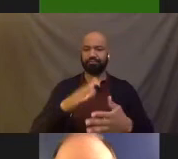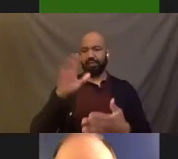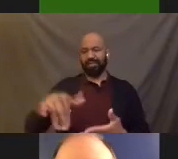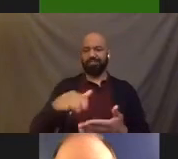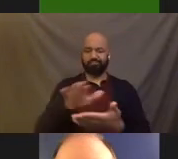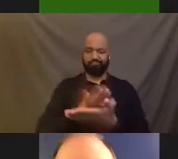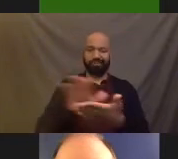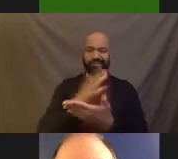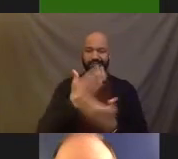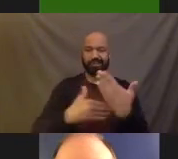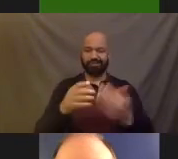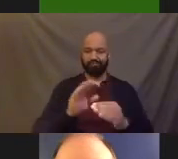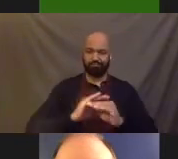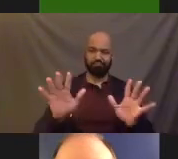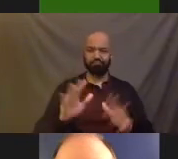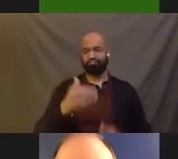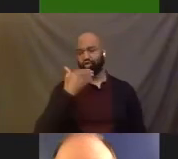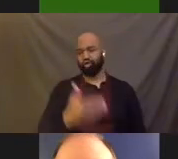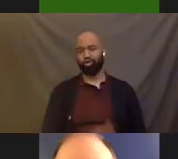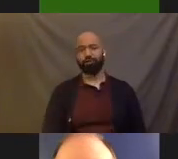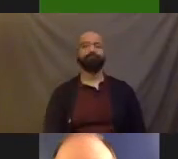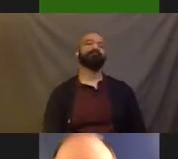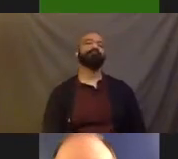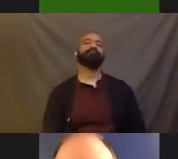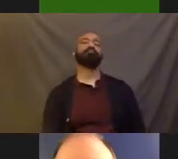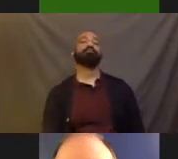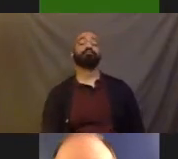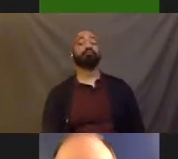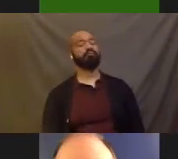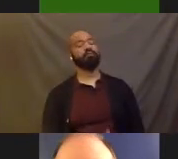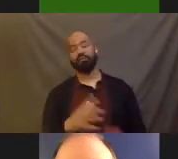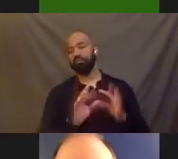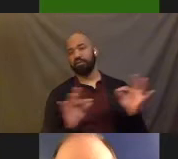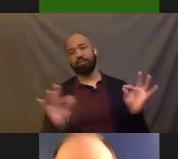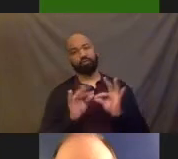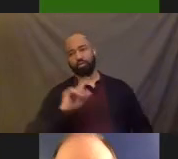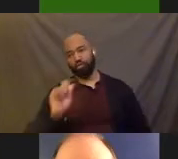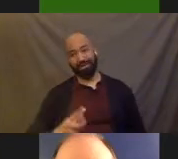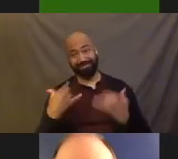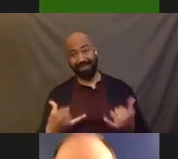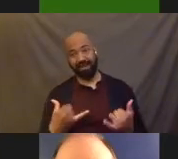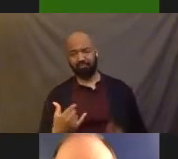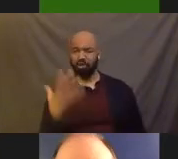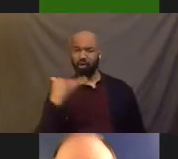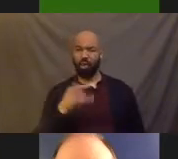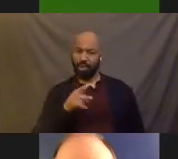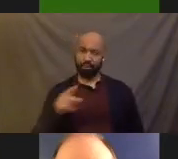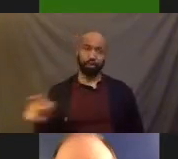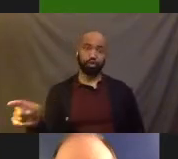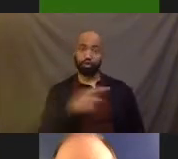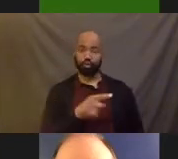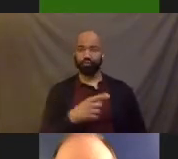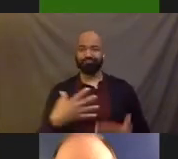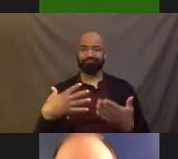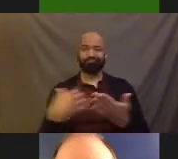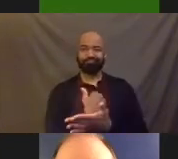So here's the million-dollar question. Why should you get a COVID-19 vaccine? I think it's important to recognize